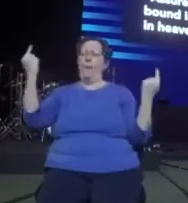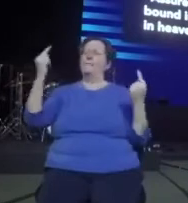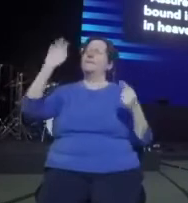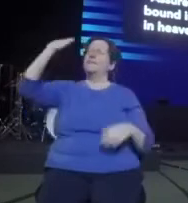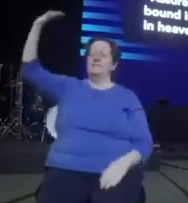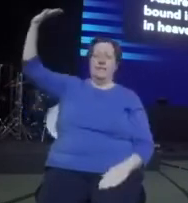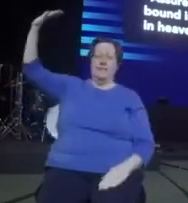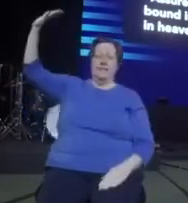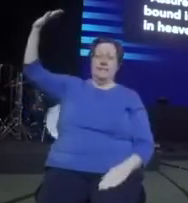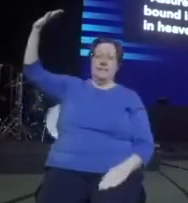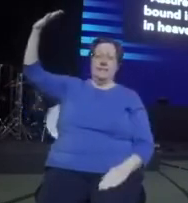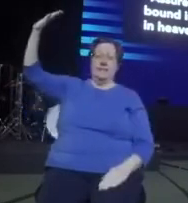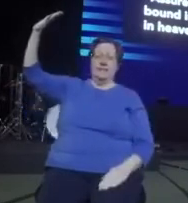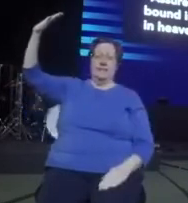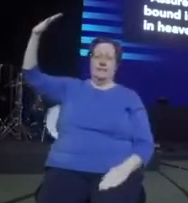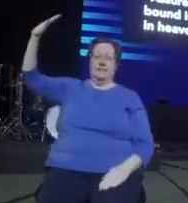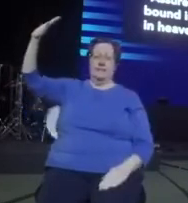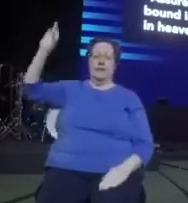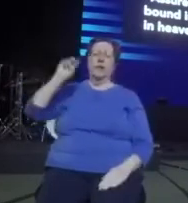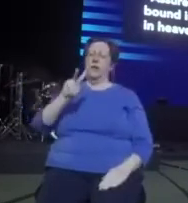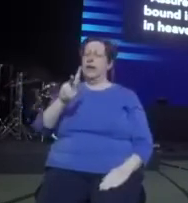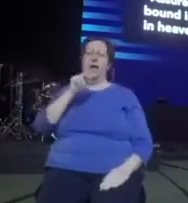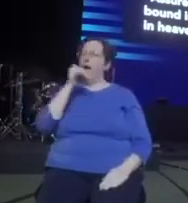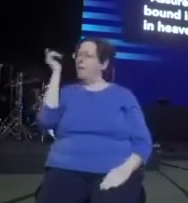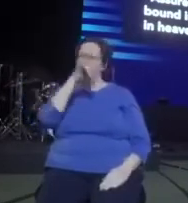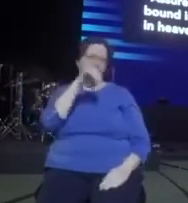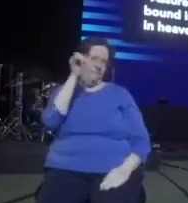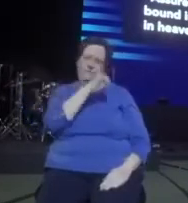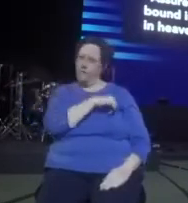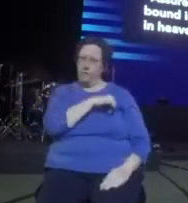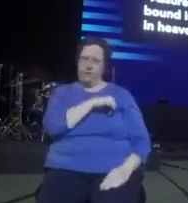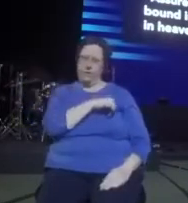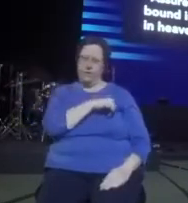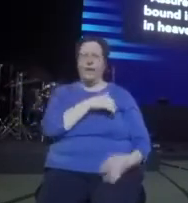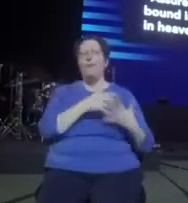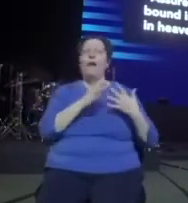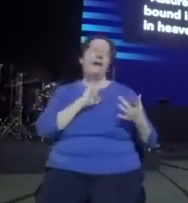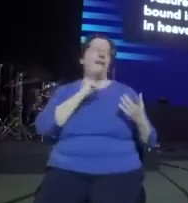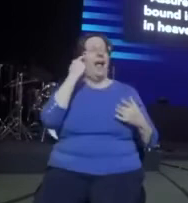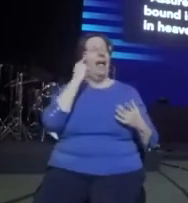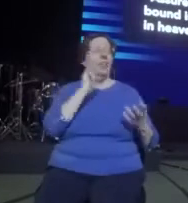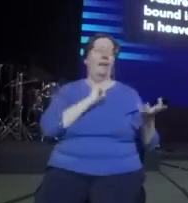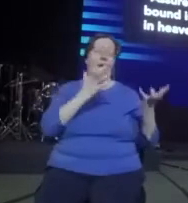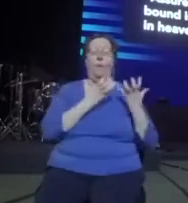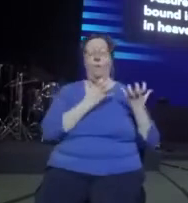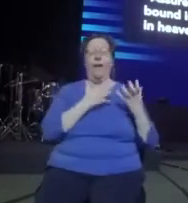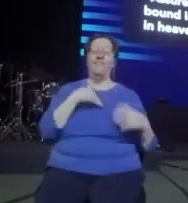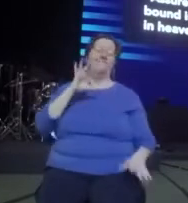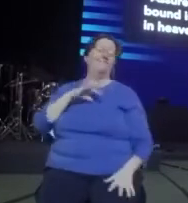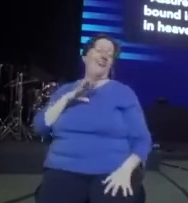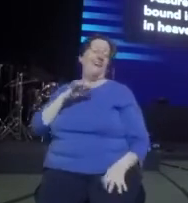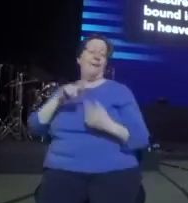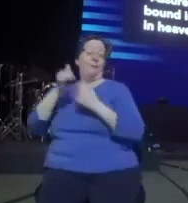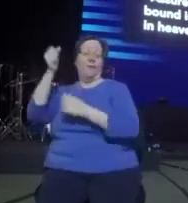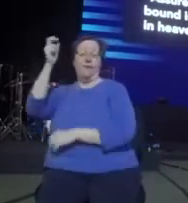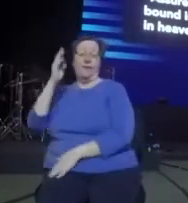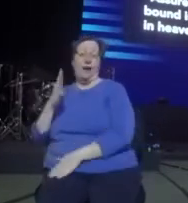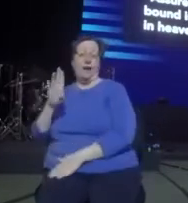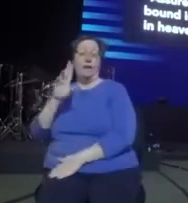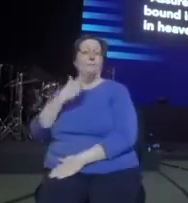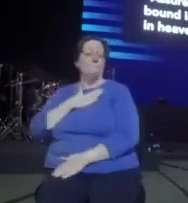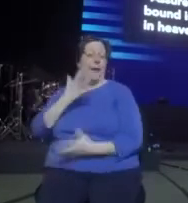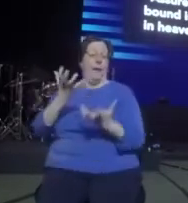his. Let's don't be foolish with this. You know, if my desire, my